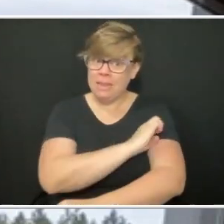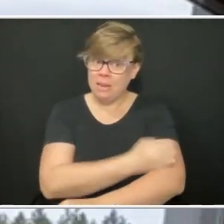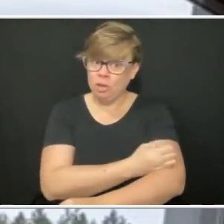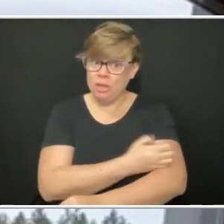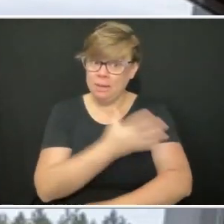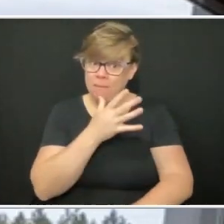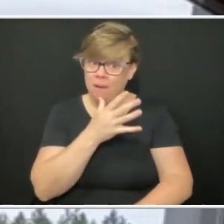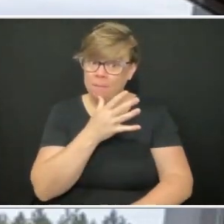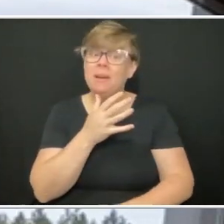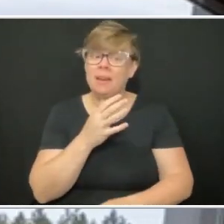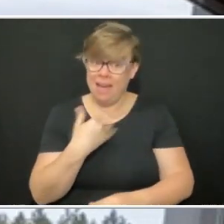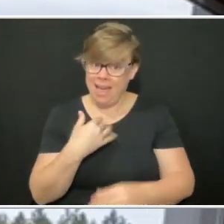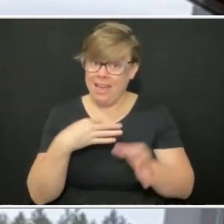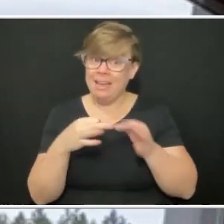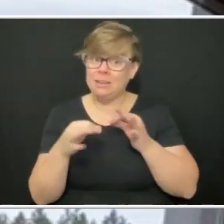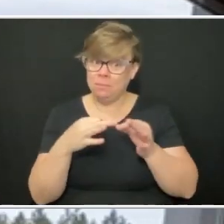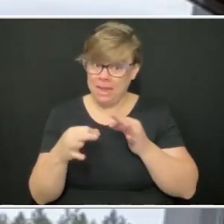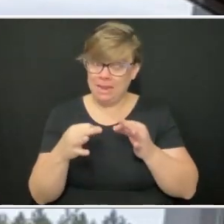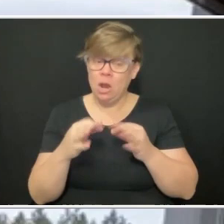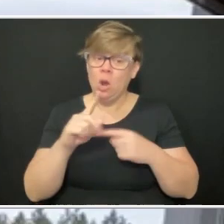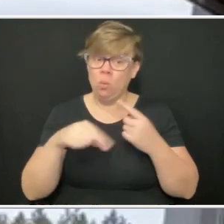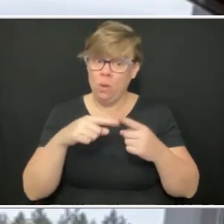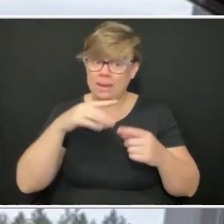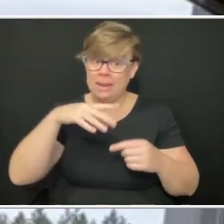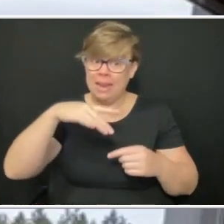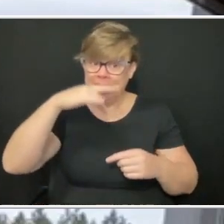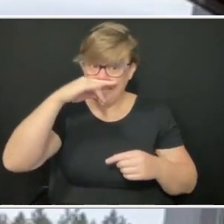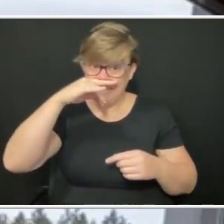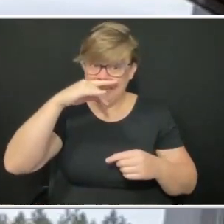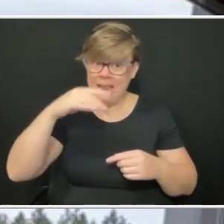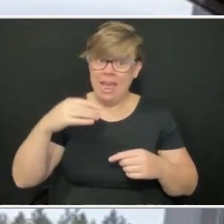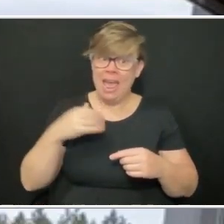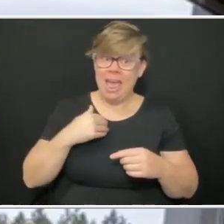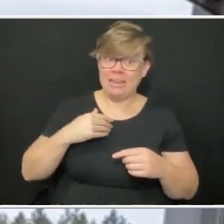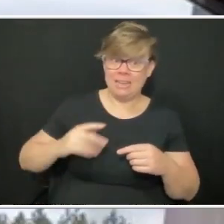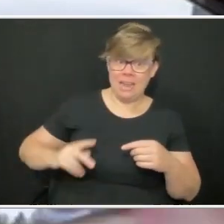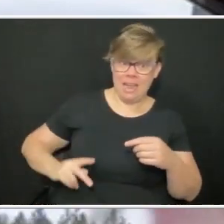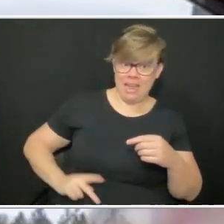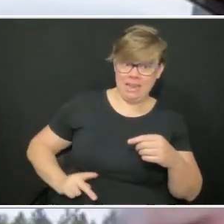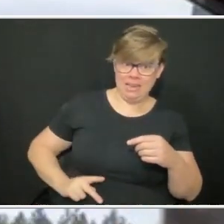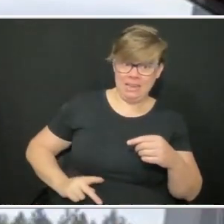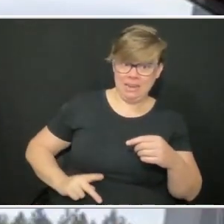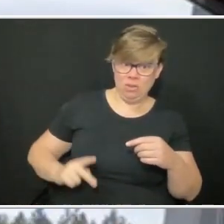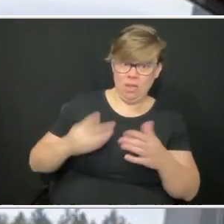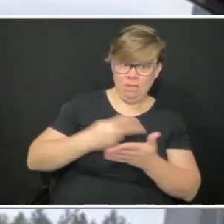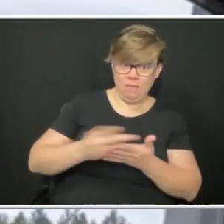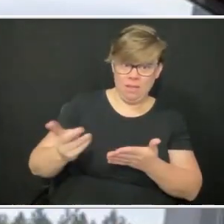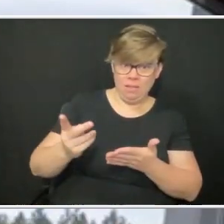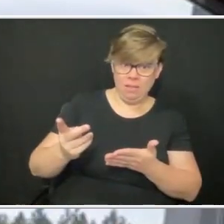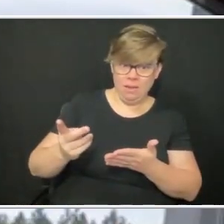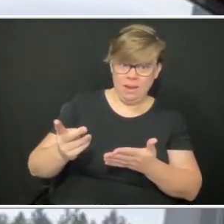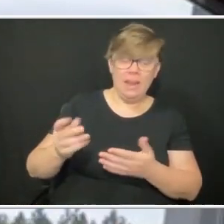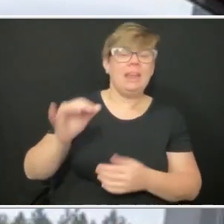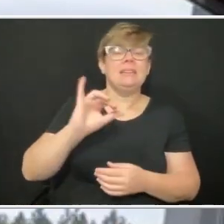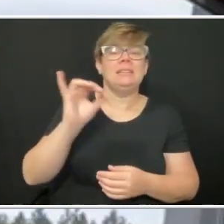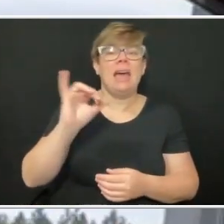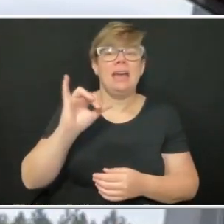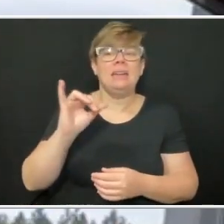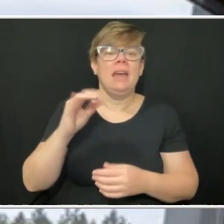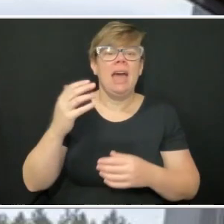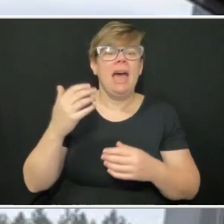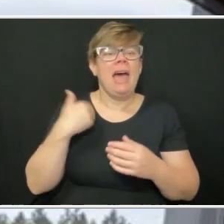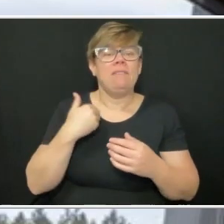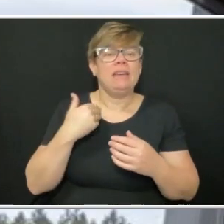it. I told you this several times. Putting a kidney in a kid in renal failure is like putting a V8 engine in a Volkswagen. You